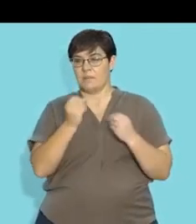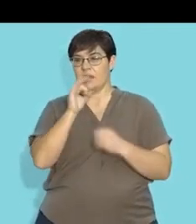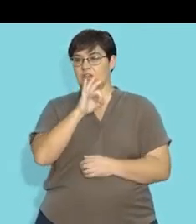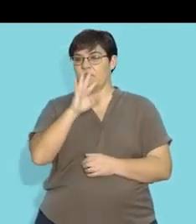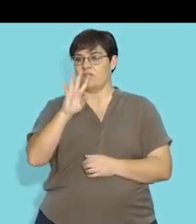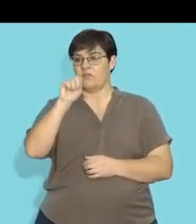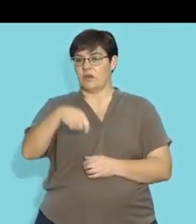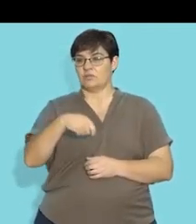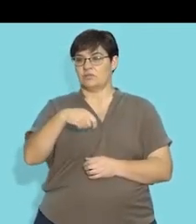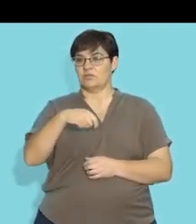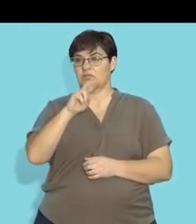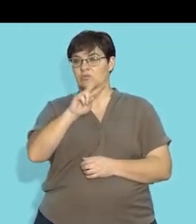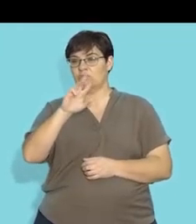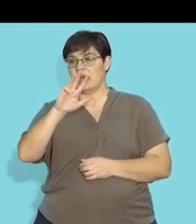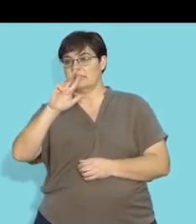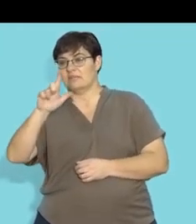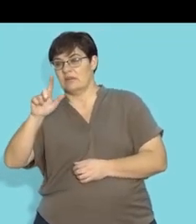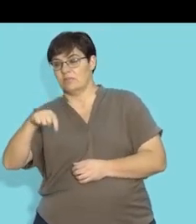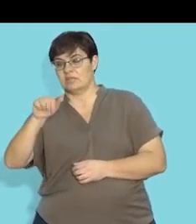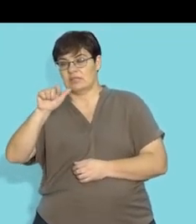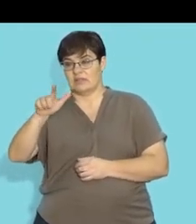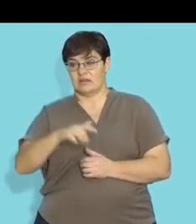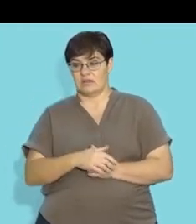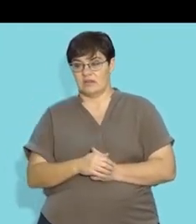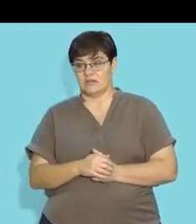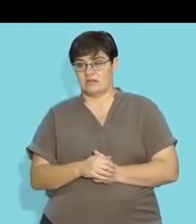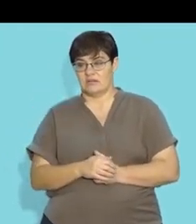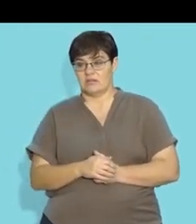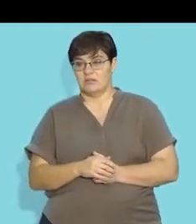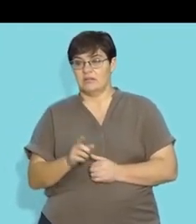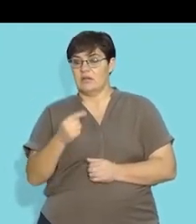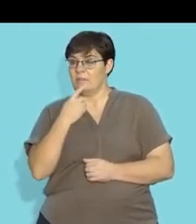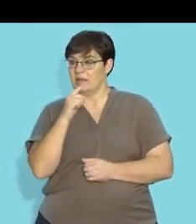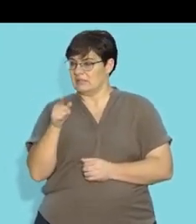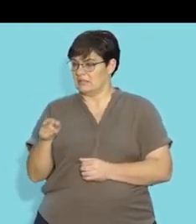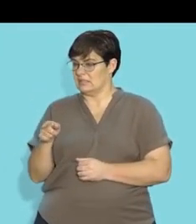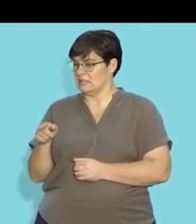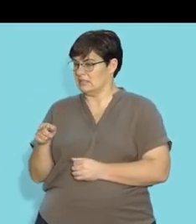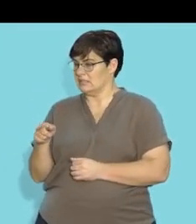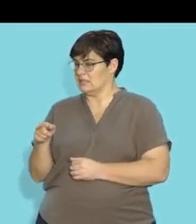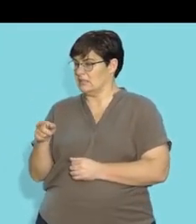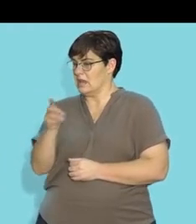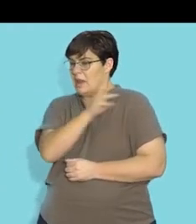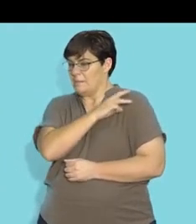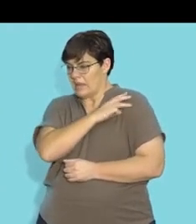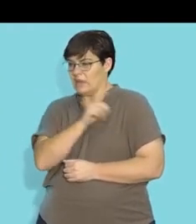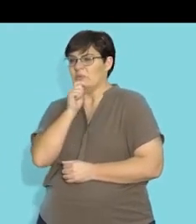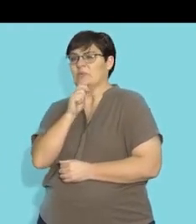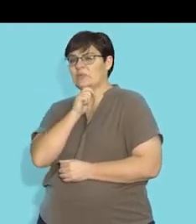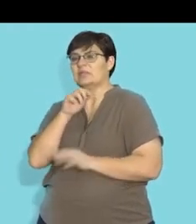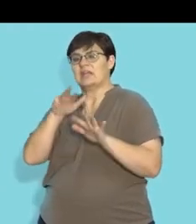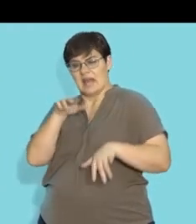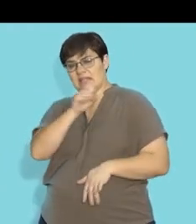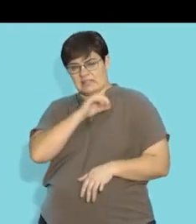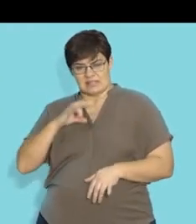what? 34,000 something, above 34,000. But now, the manager